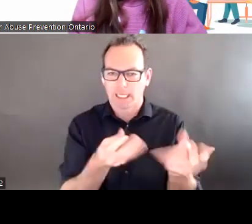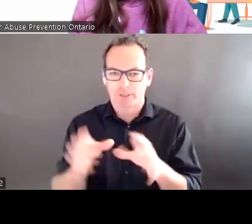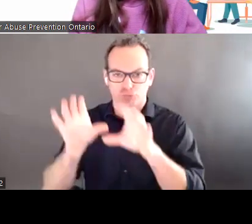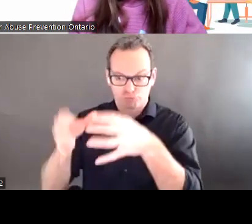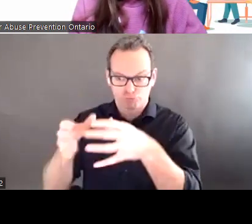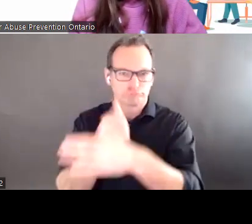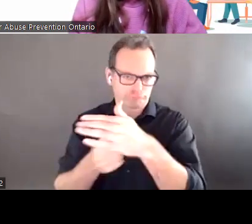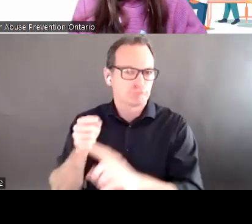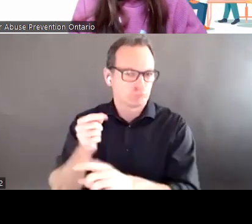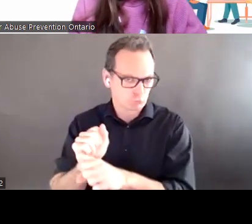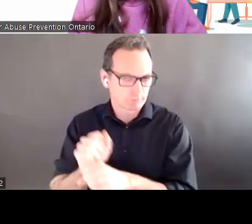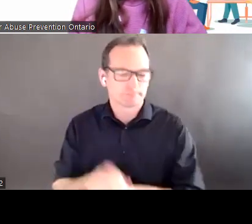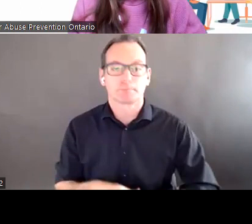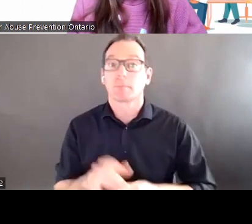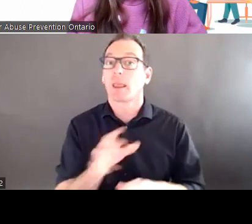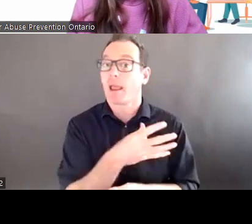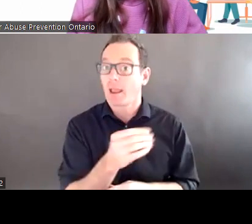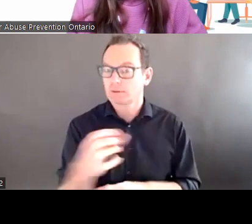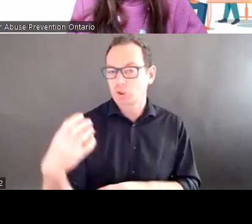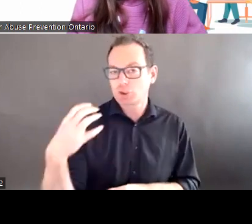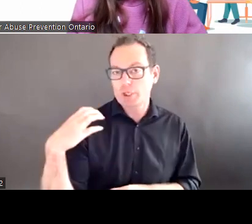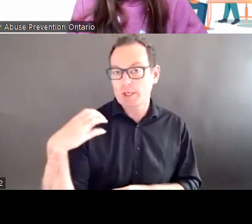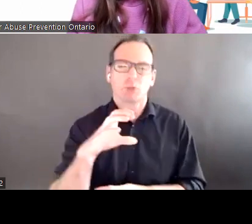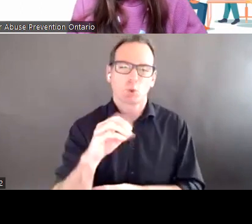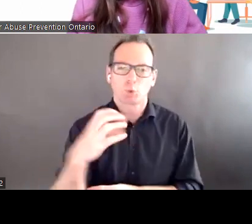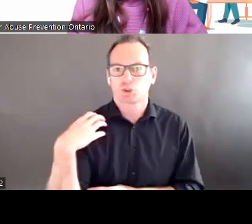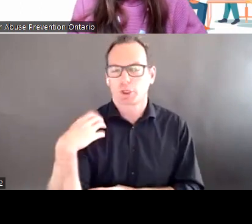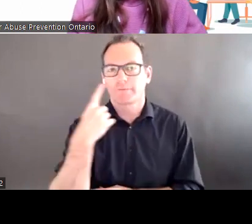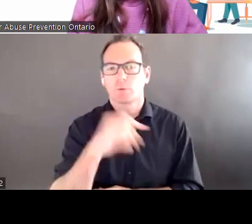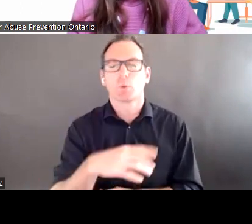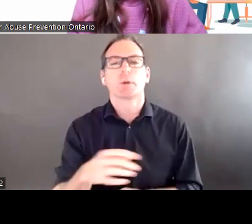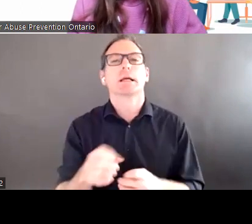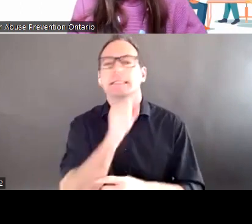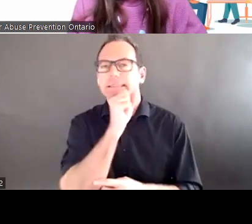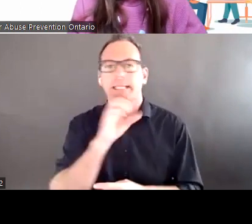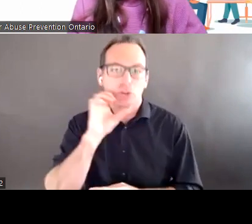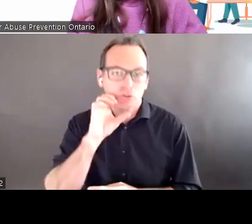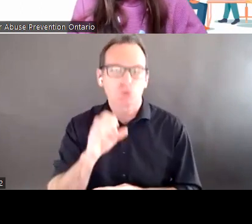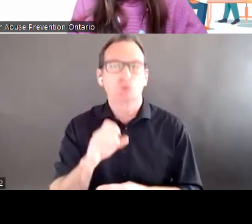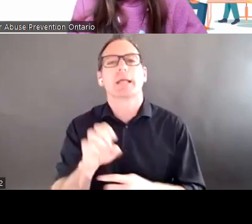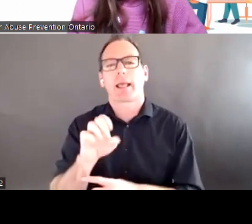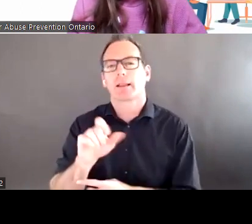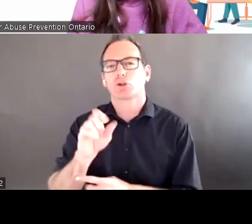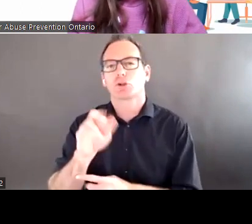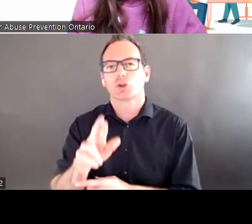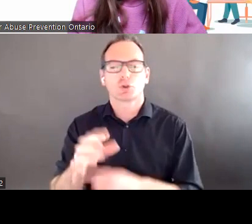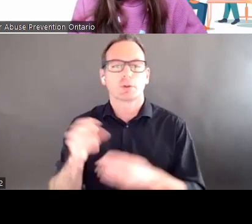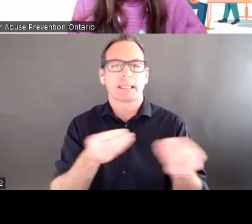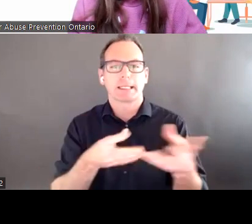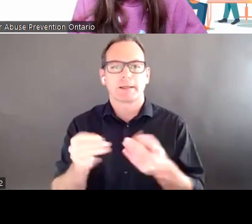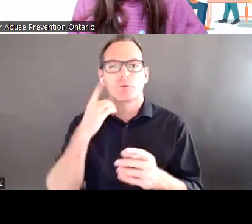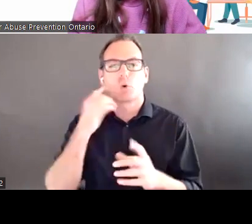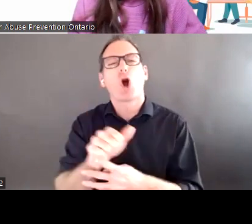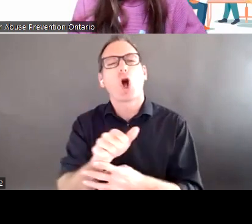also co-chairs the Elder Mediation Special Interest Section for the Alternative Dispute Resolution